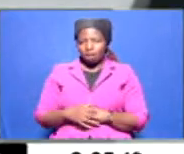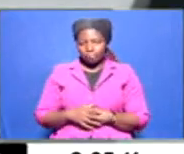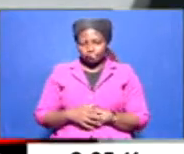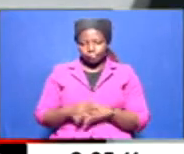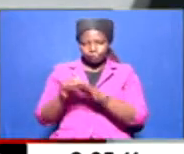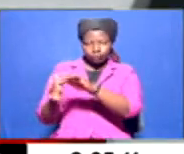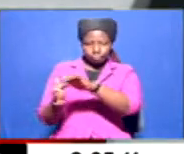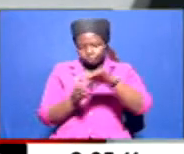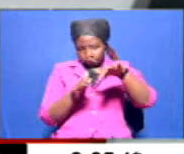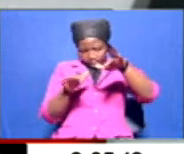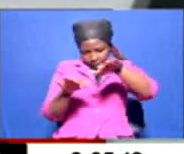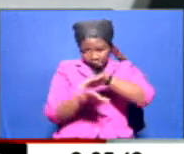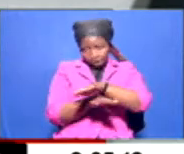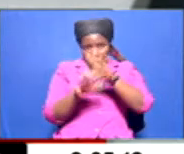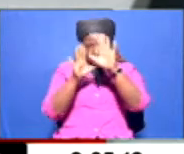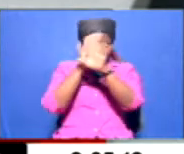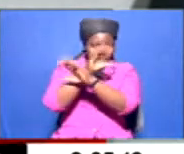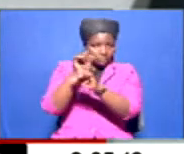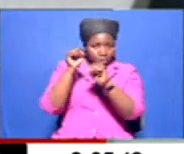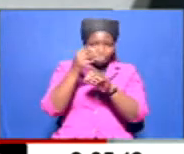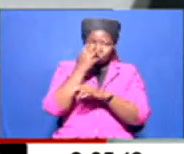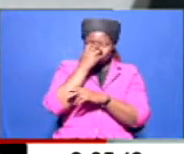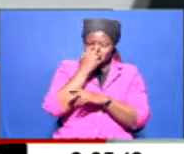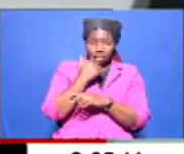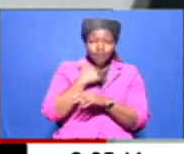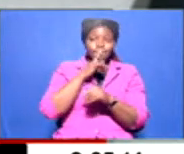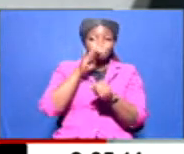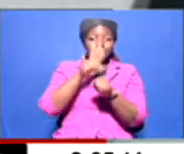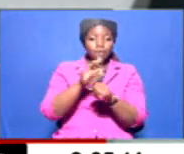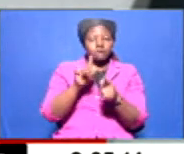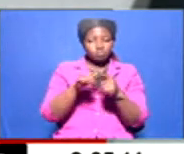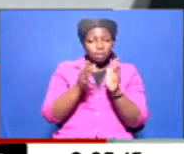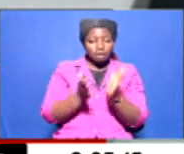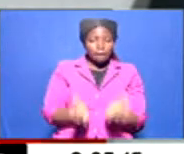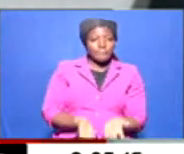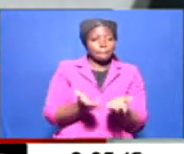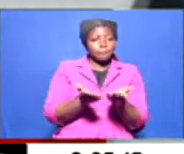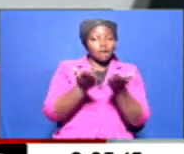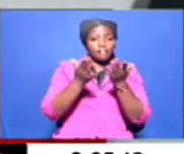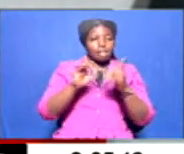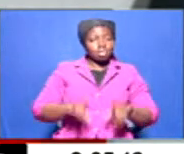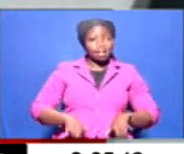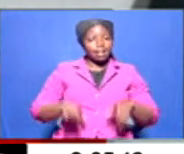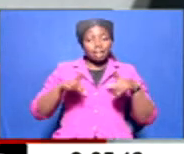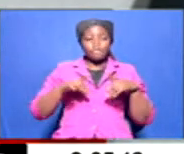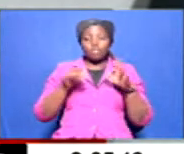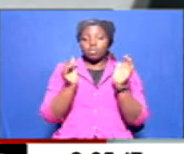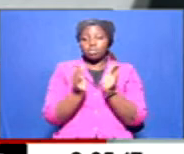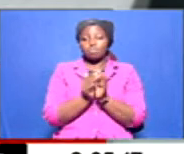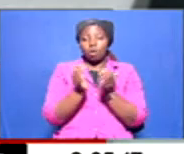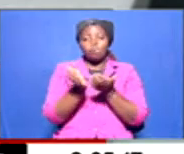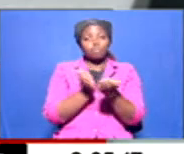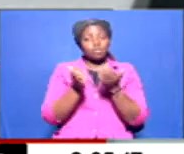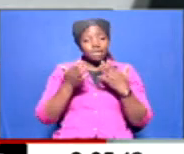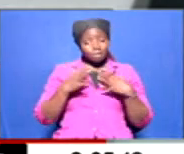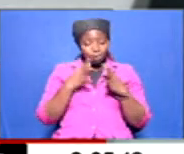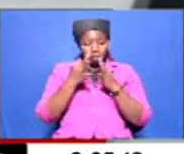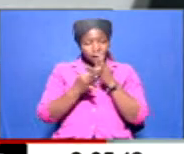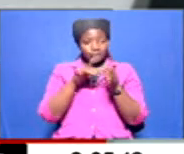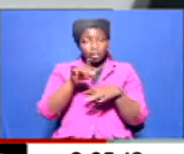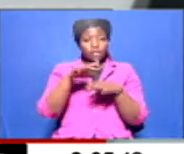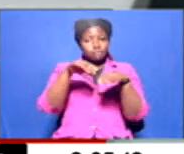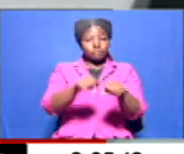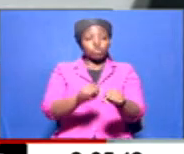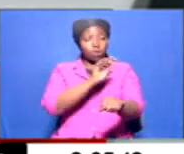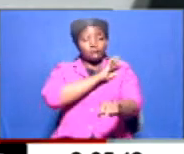Deputy President William Ruto has promised to improve the livelihood of small-scale traders if he takes over power in